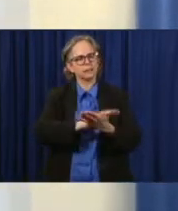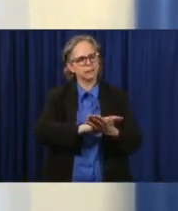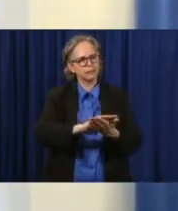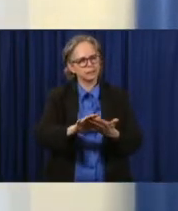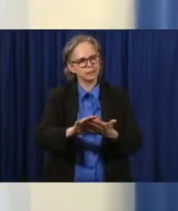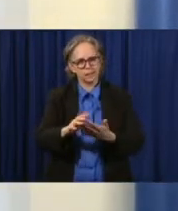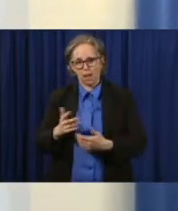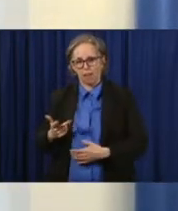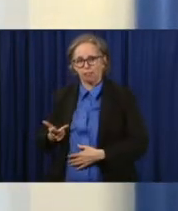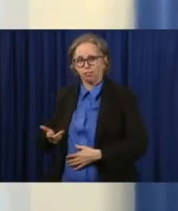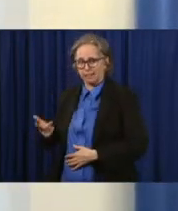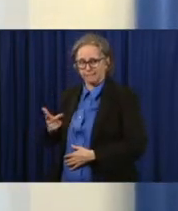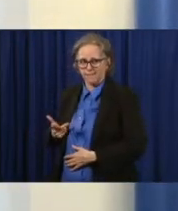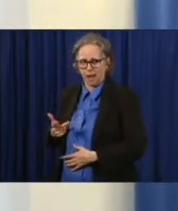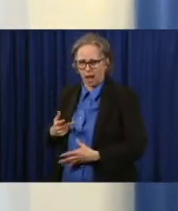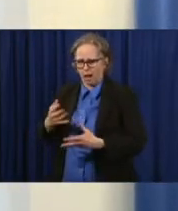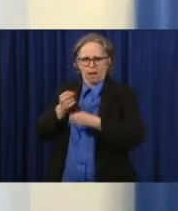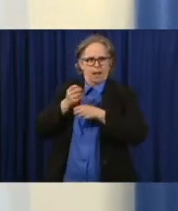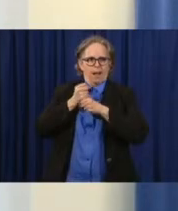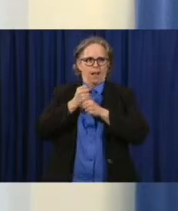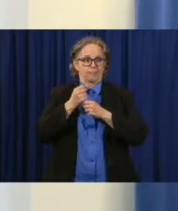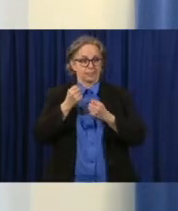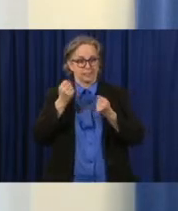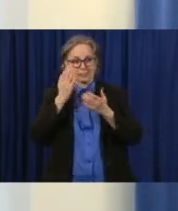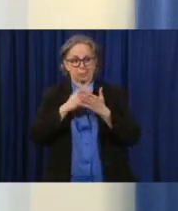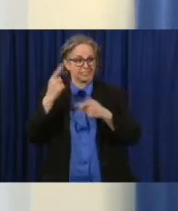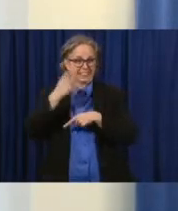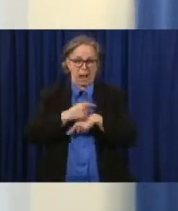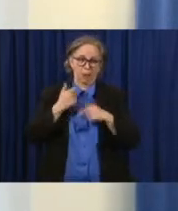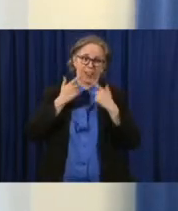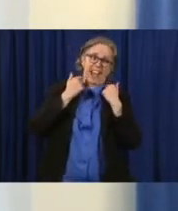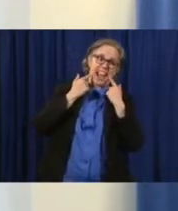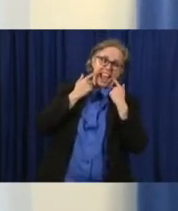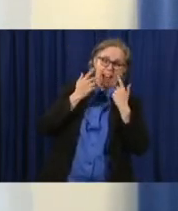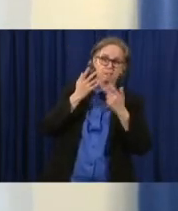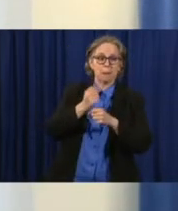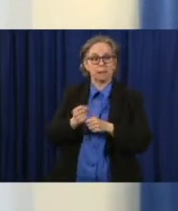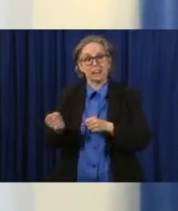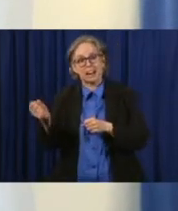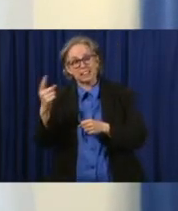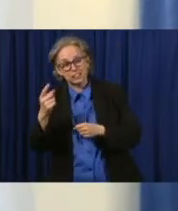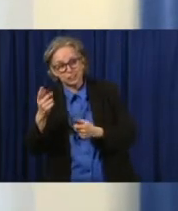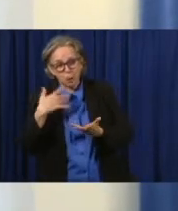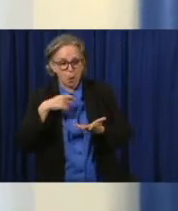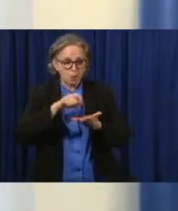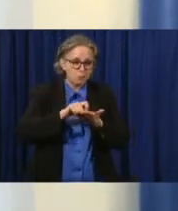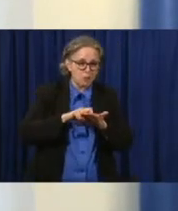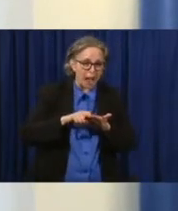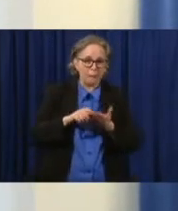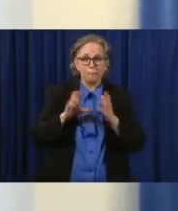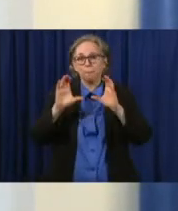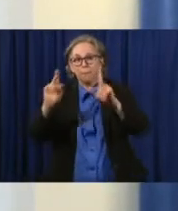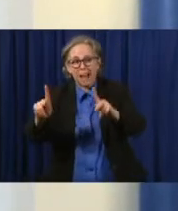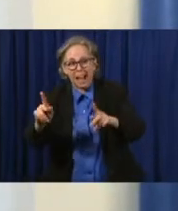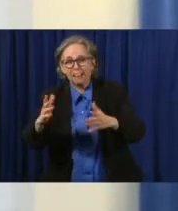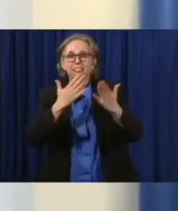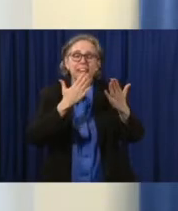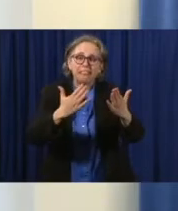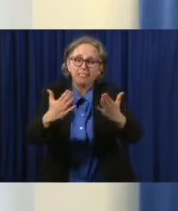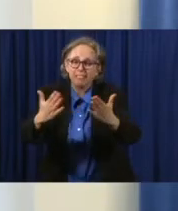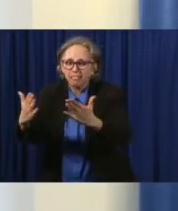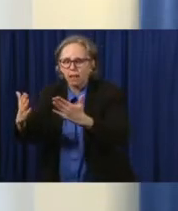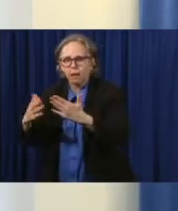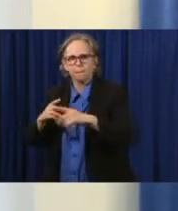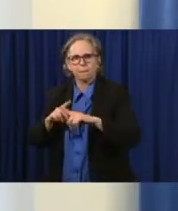this is done, it'll probably take me a year to write everyone back and share some of the stories I've heard. Very touching stories. But this